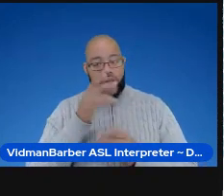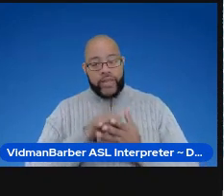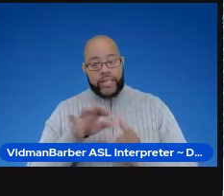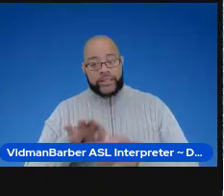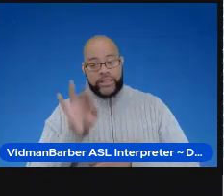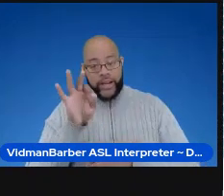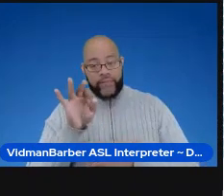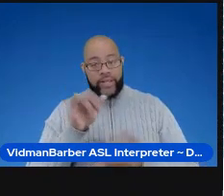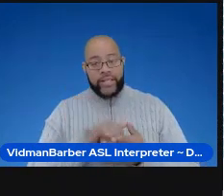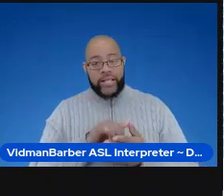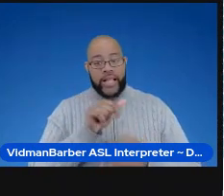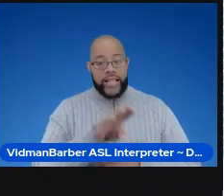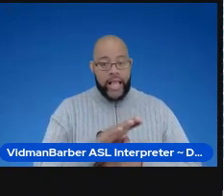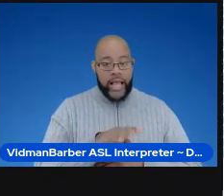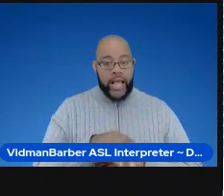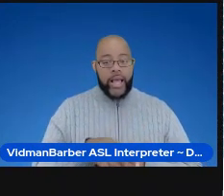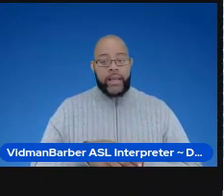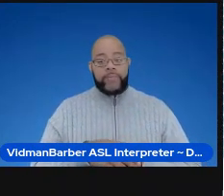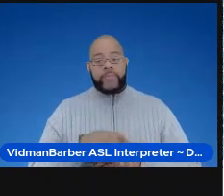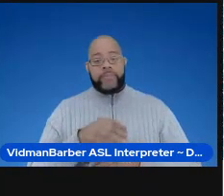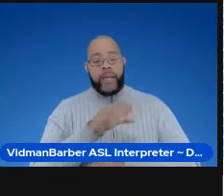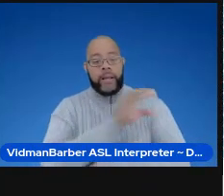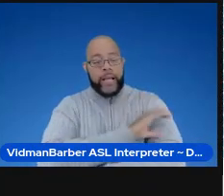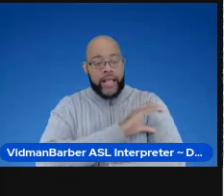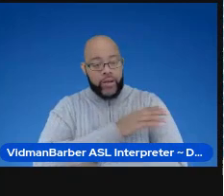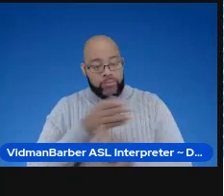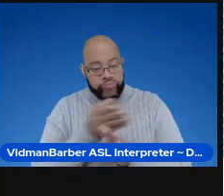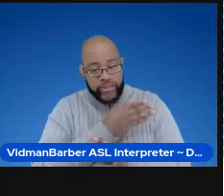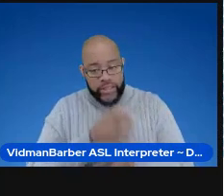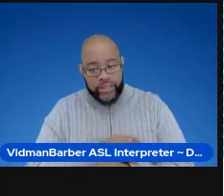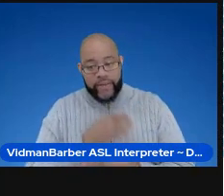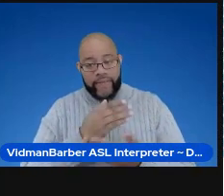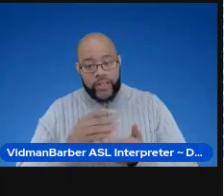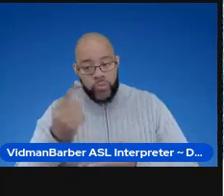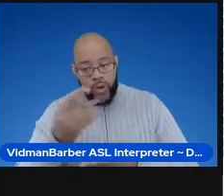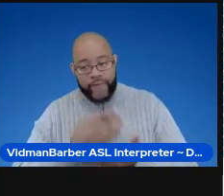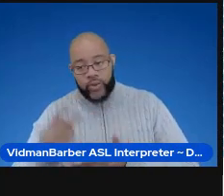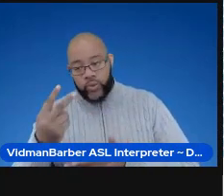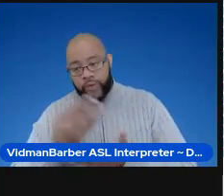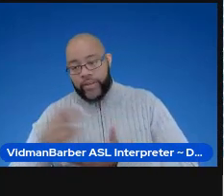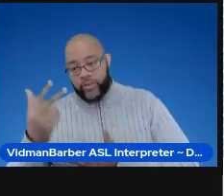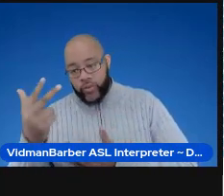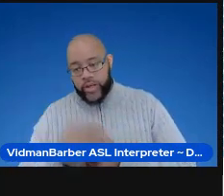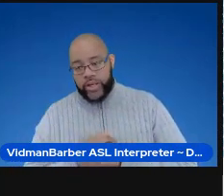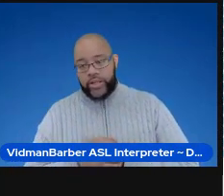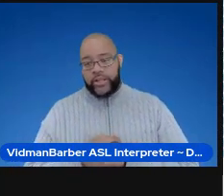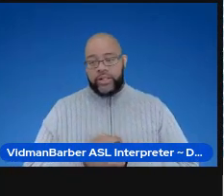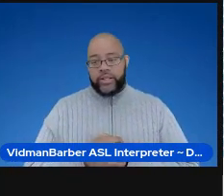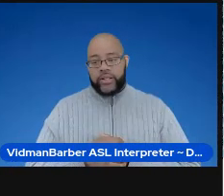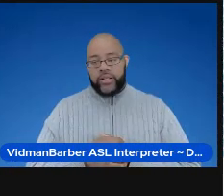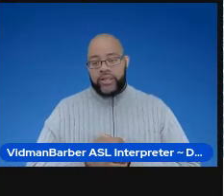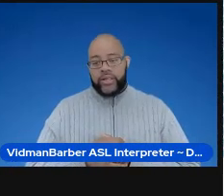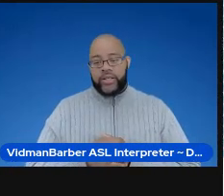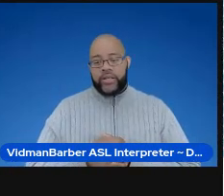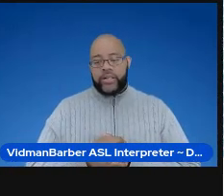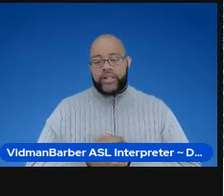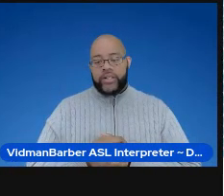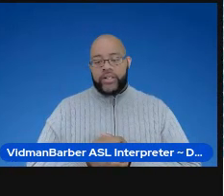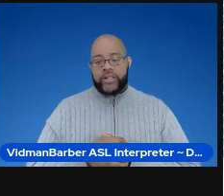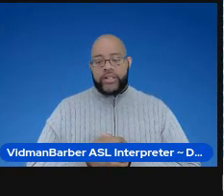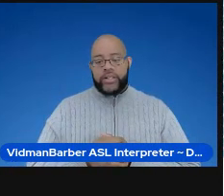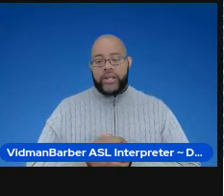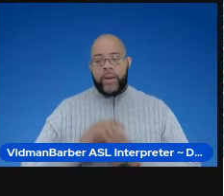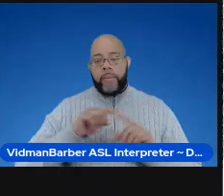which is in the lab, the preclinical stage, phase 1, phase 2, phase 3 processes.